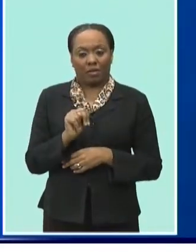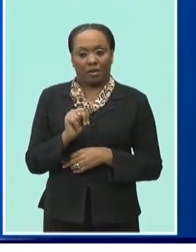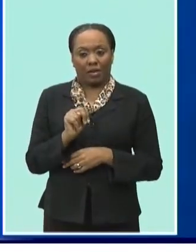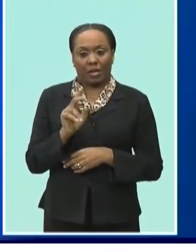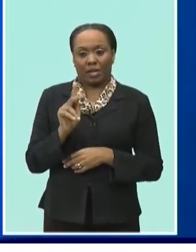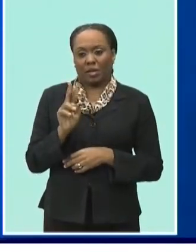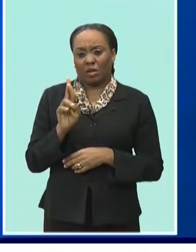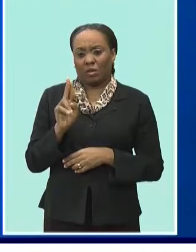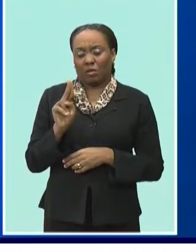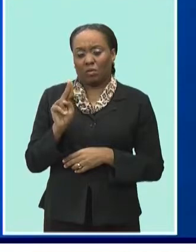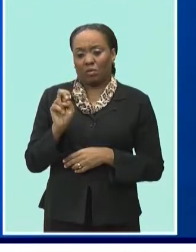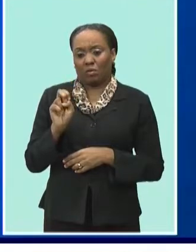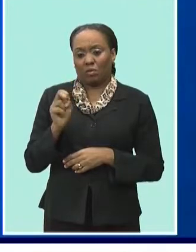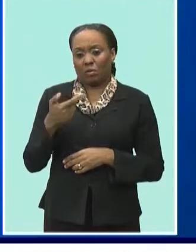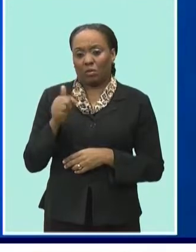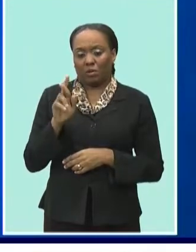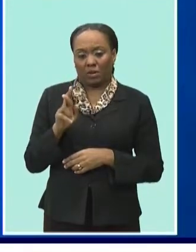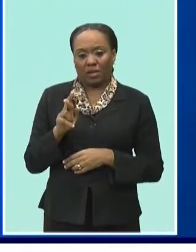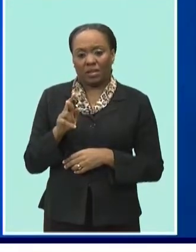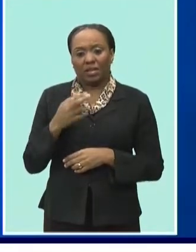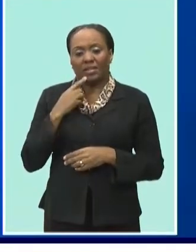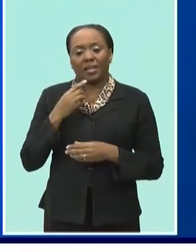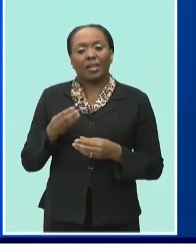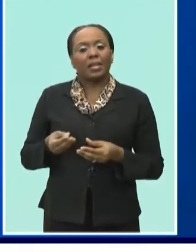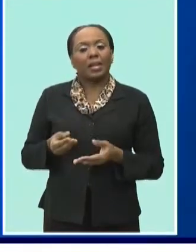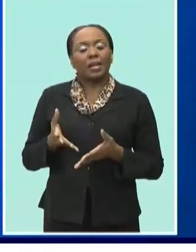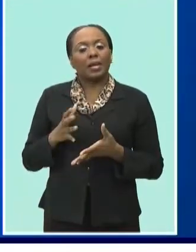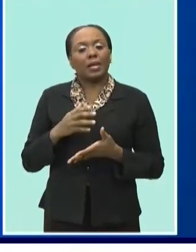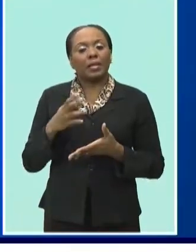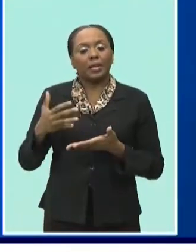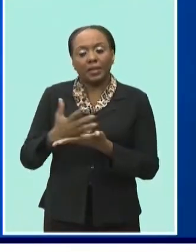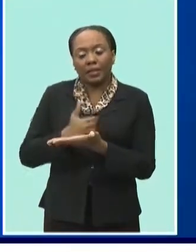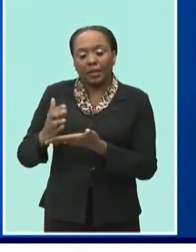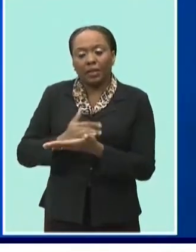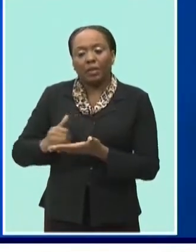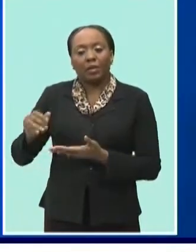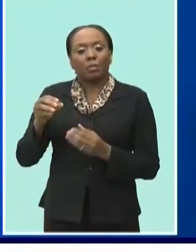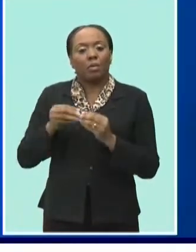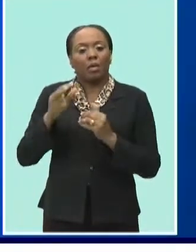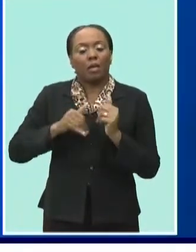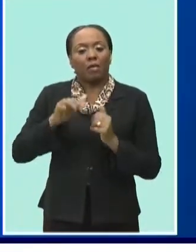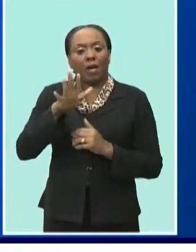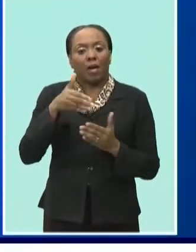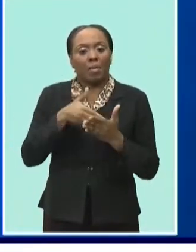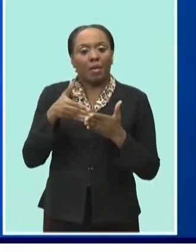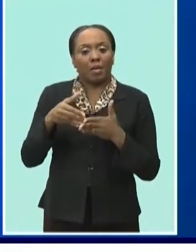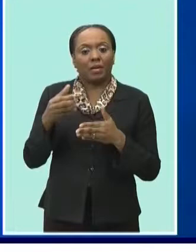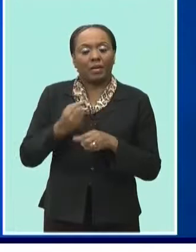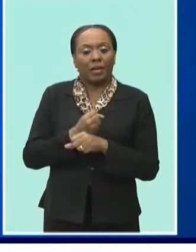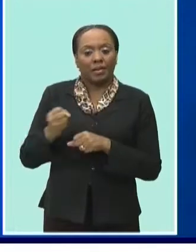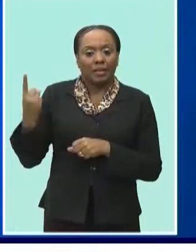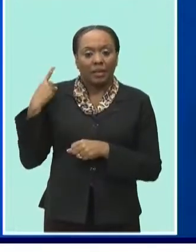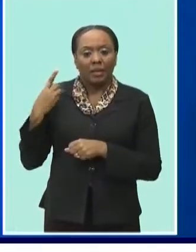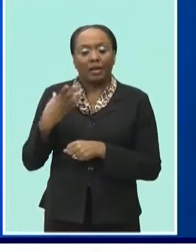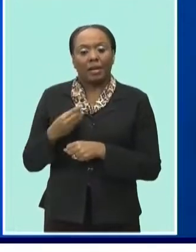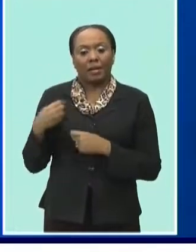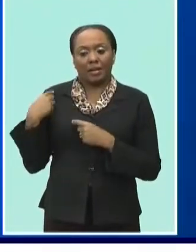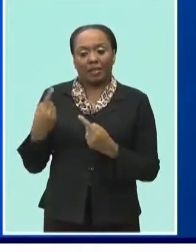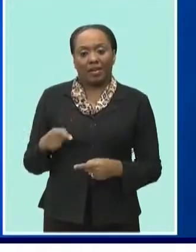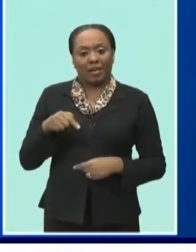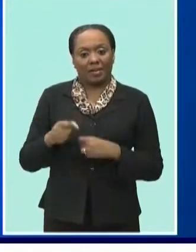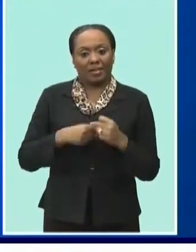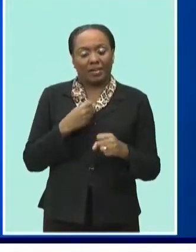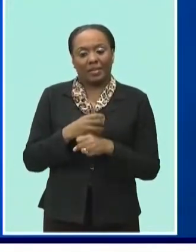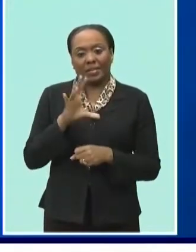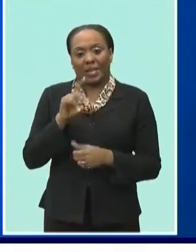contributed almost $5 million last year and more than $7 million this year. In 2018, 1,000